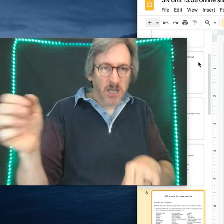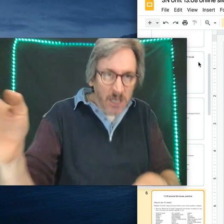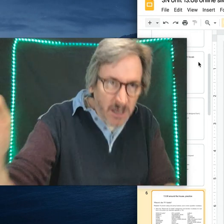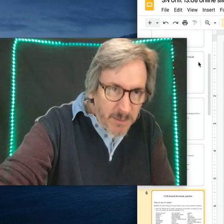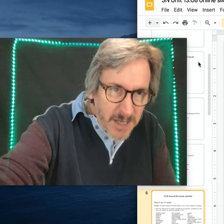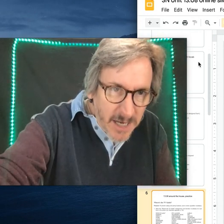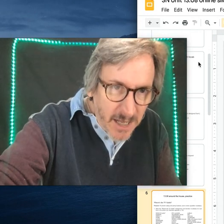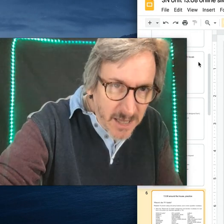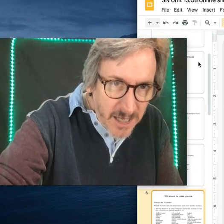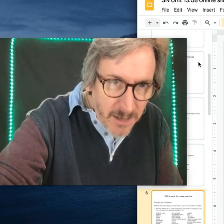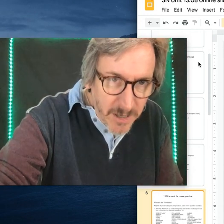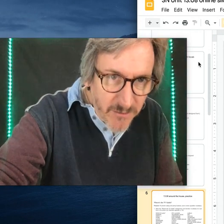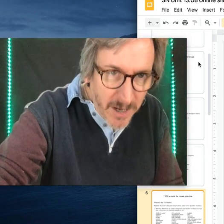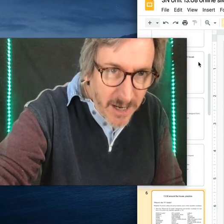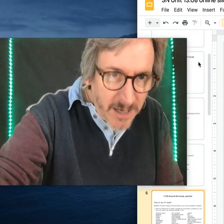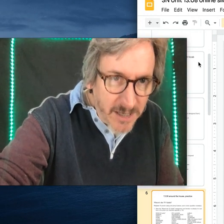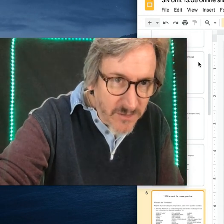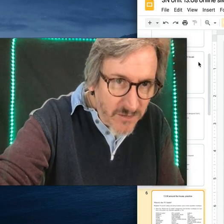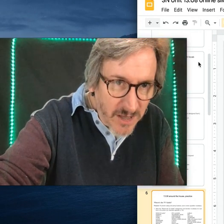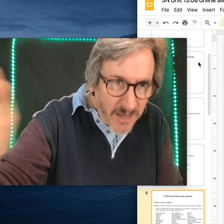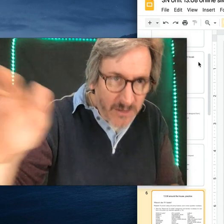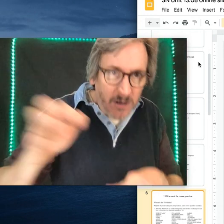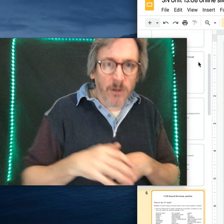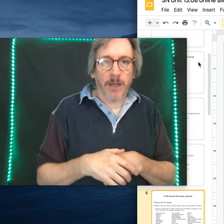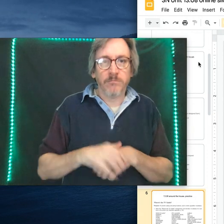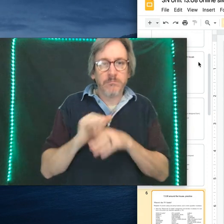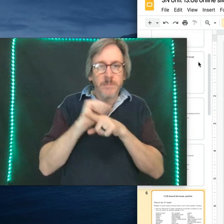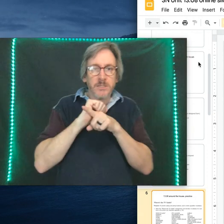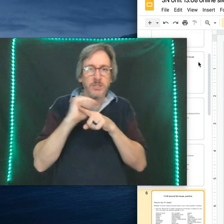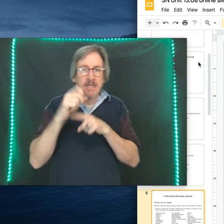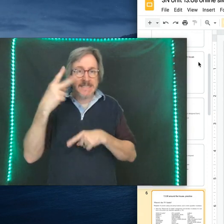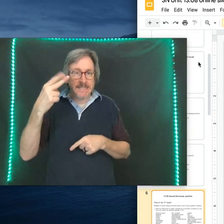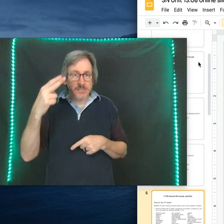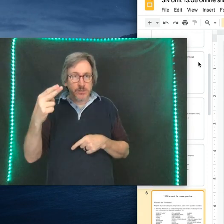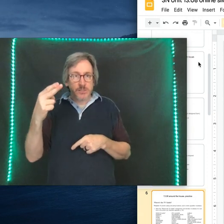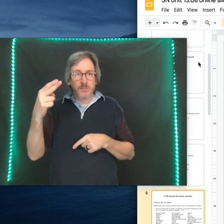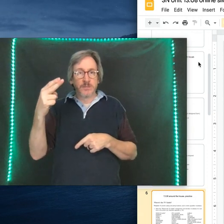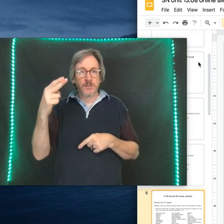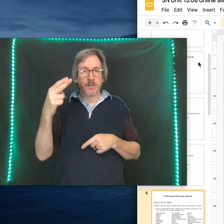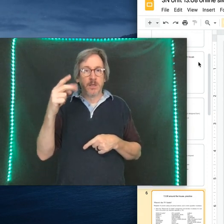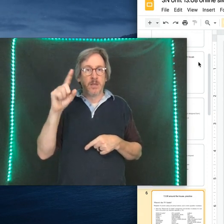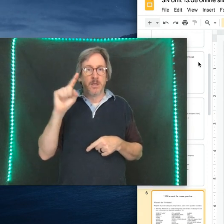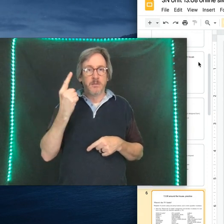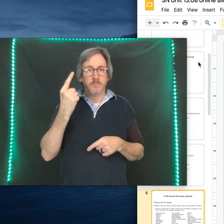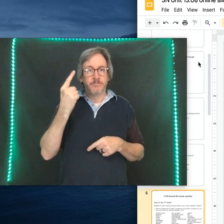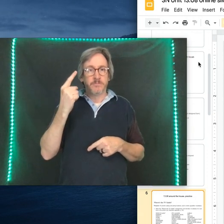polish. Getting a little bit of my ceiling there. Okay. Scissors.